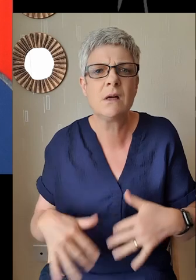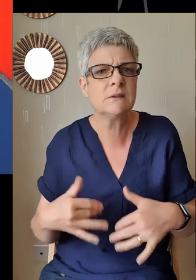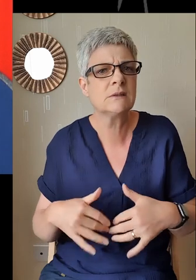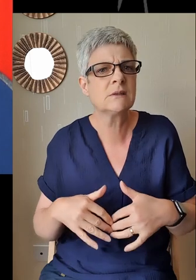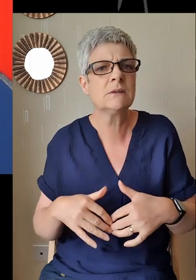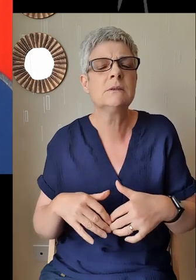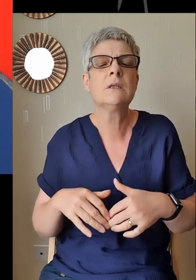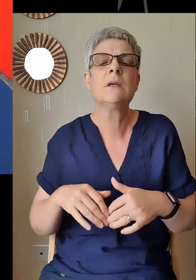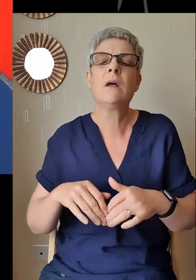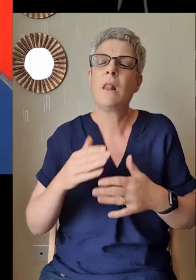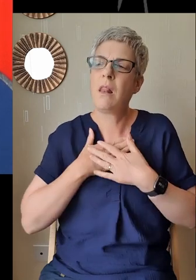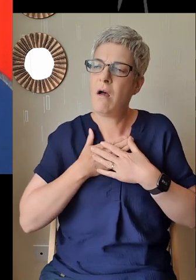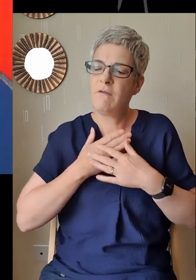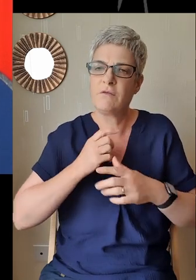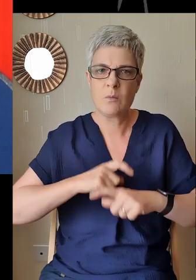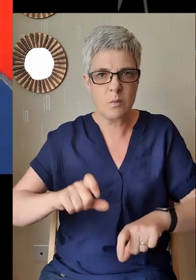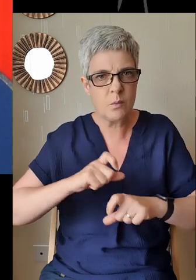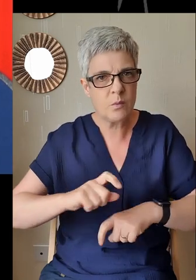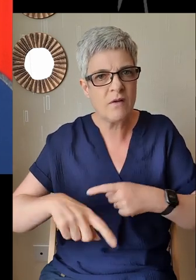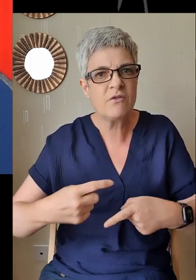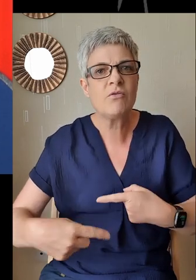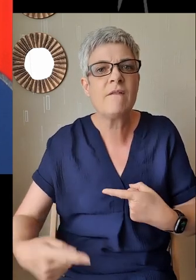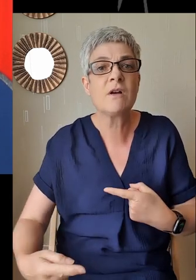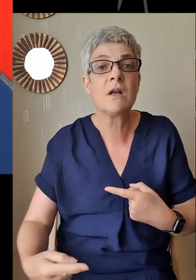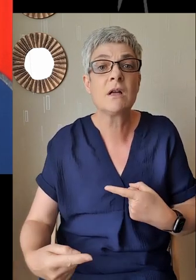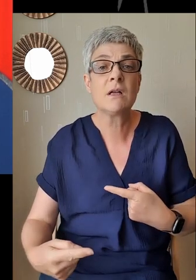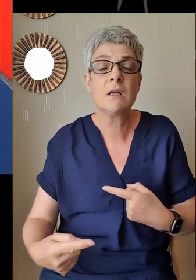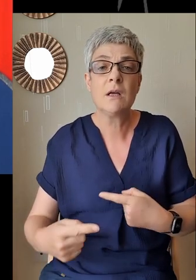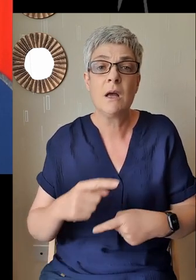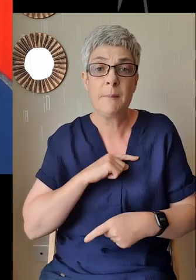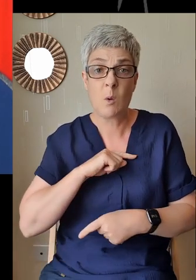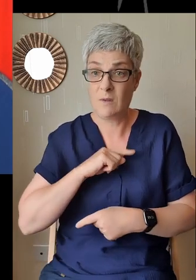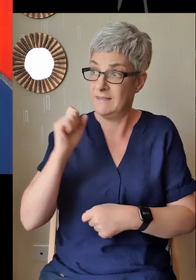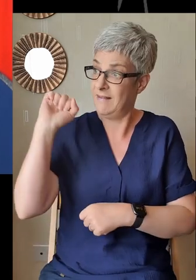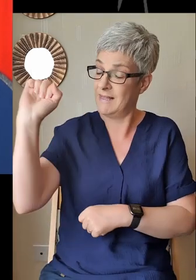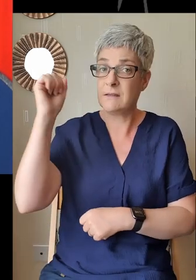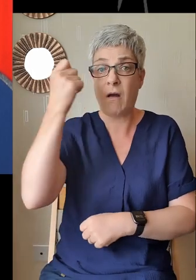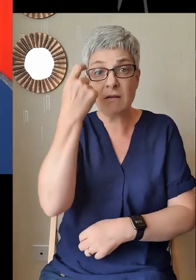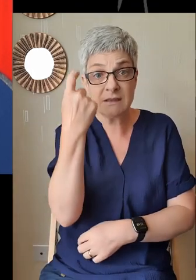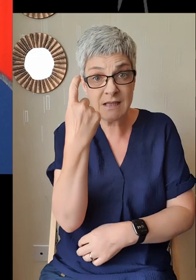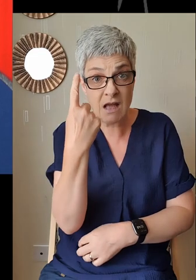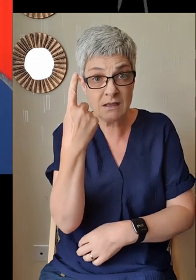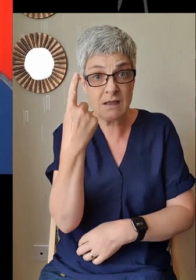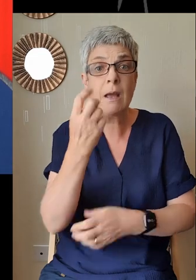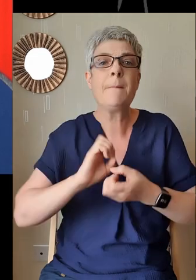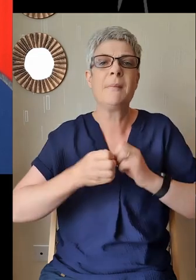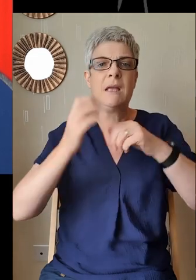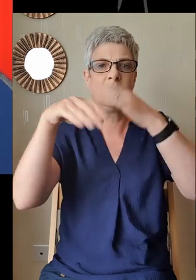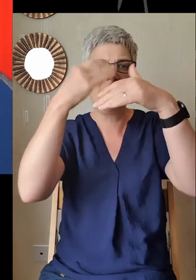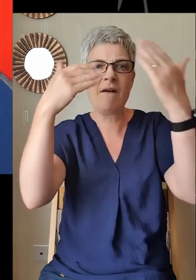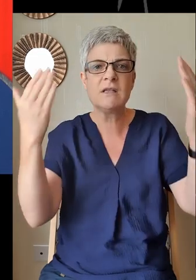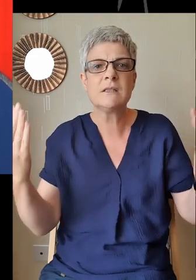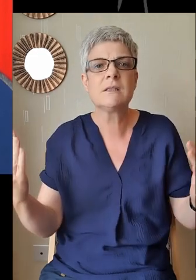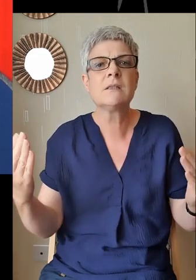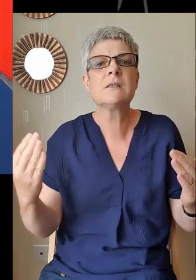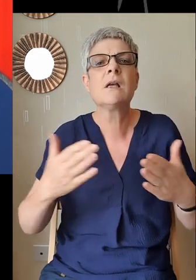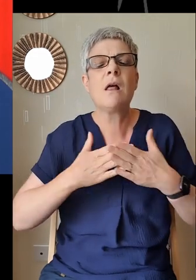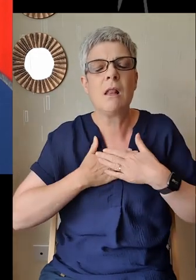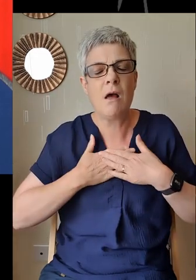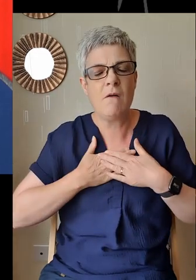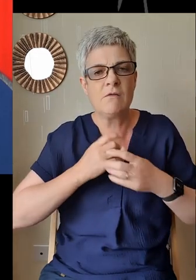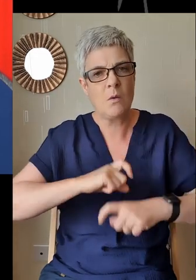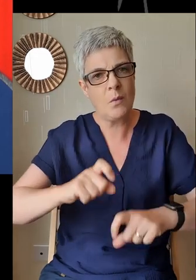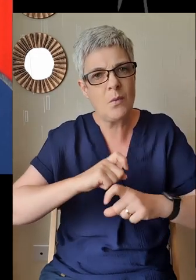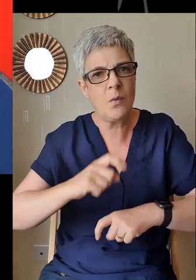love endures forever. Who by his understanding made the heavens, his love endures